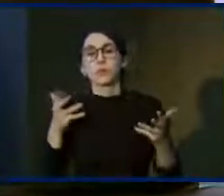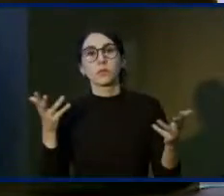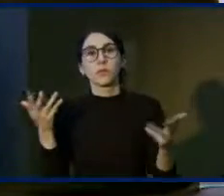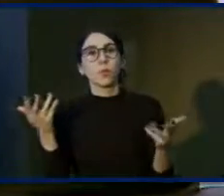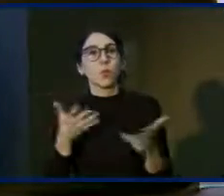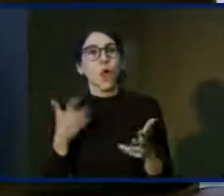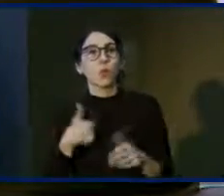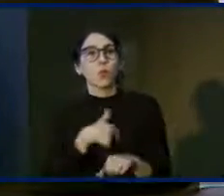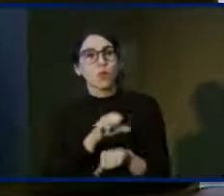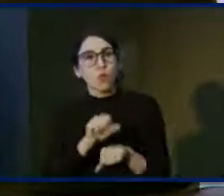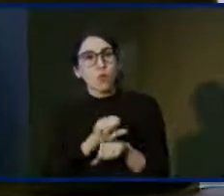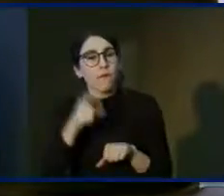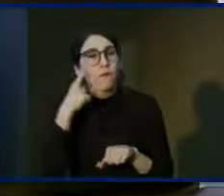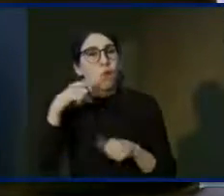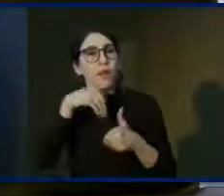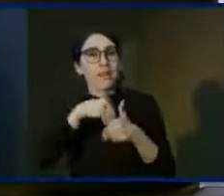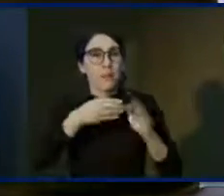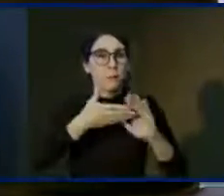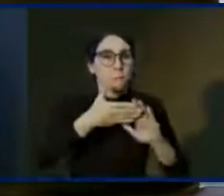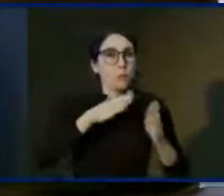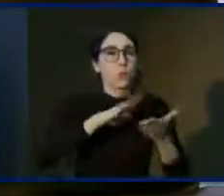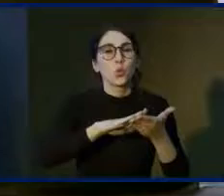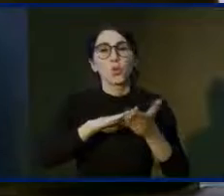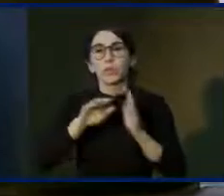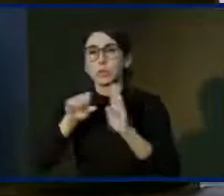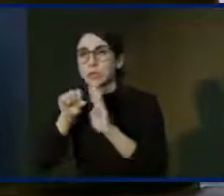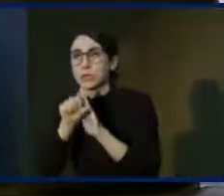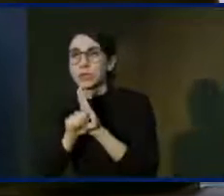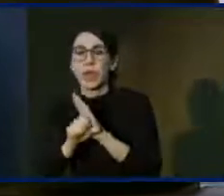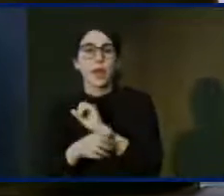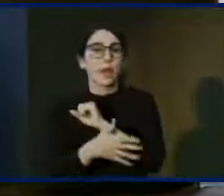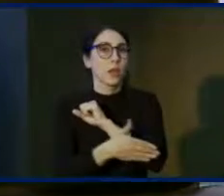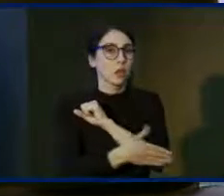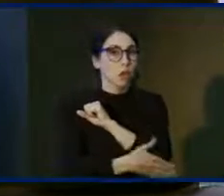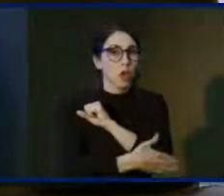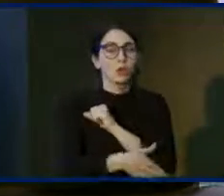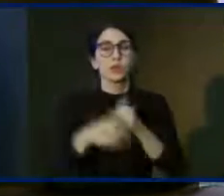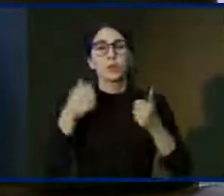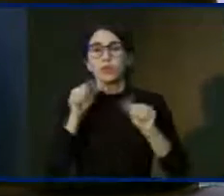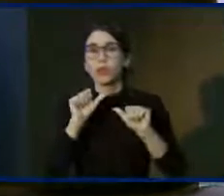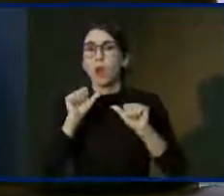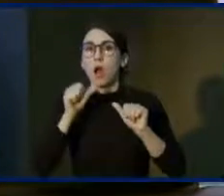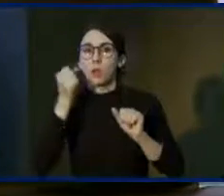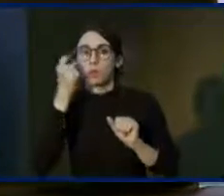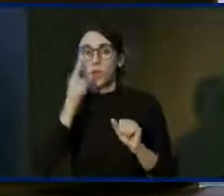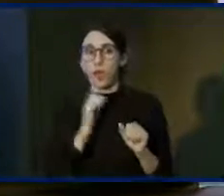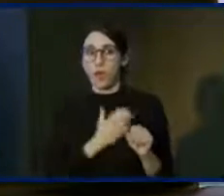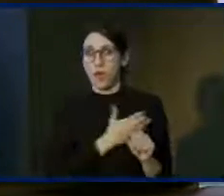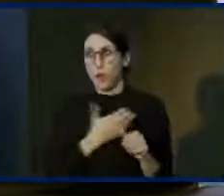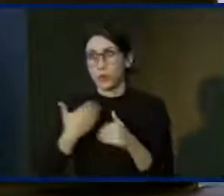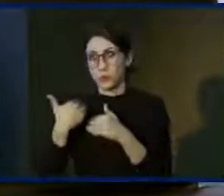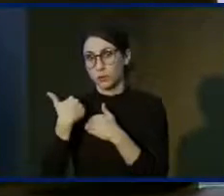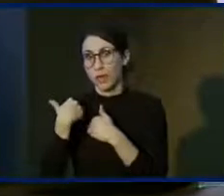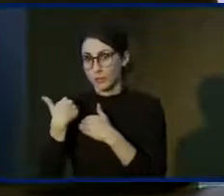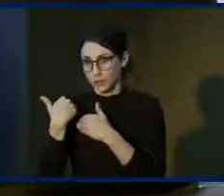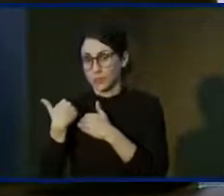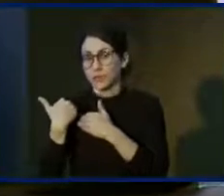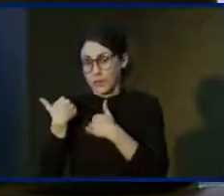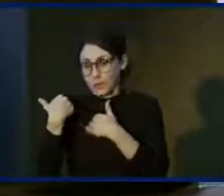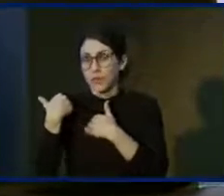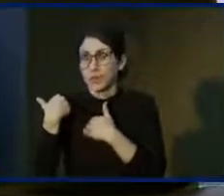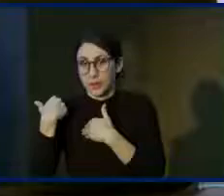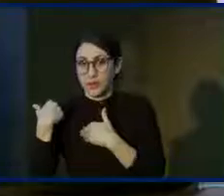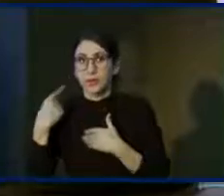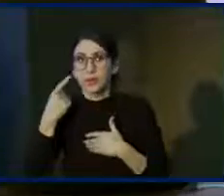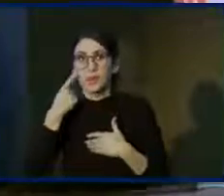the state, to the country, to understand our responsibilities in all